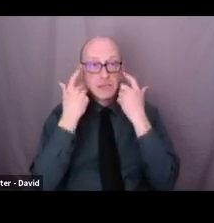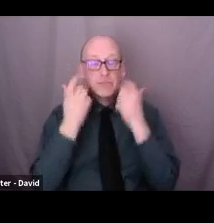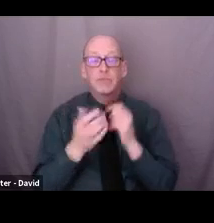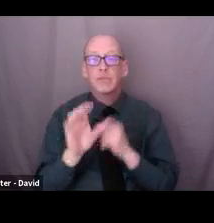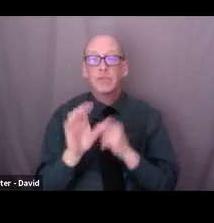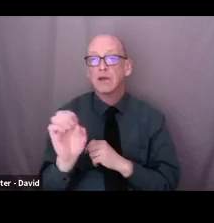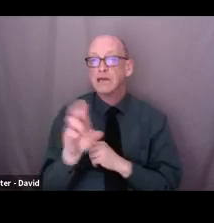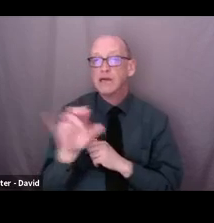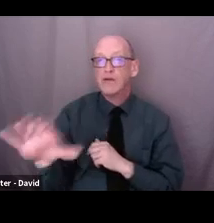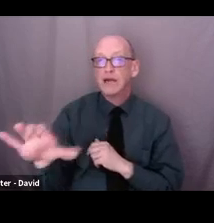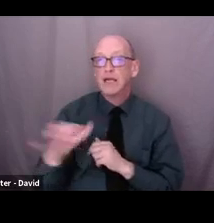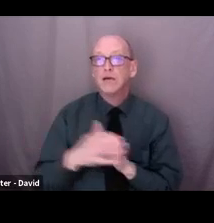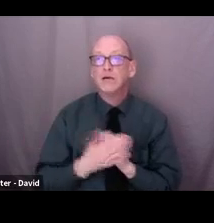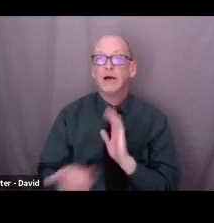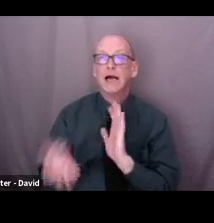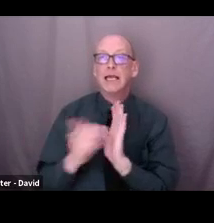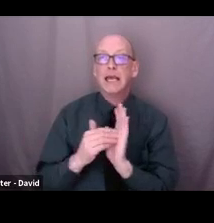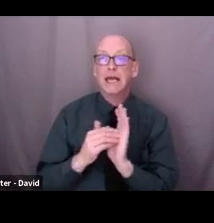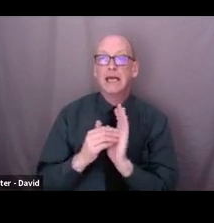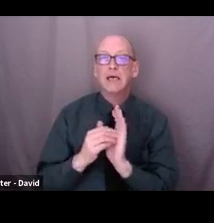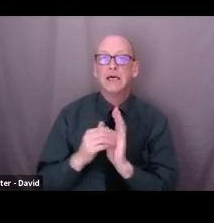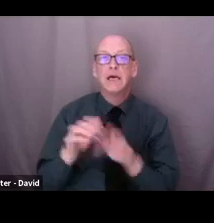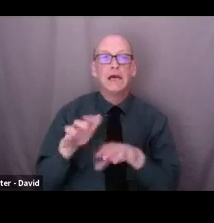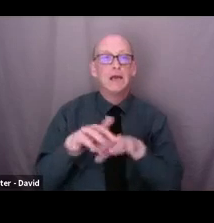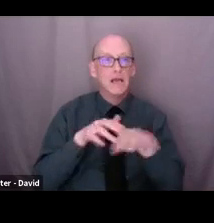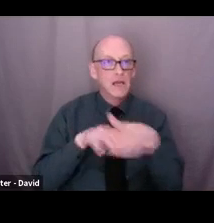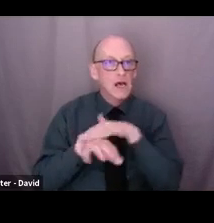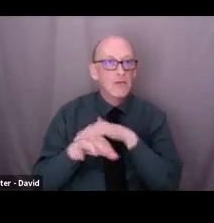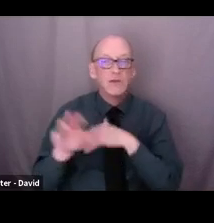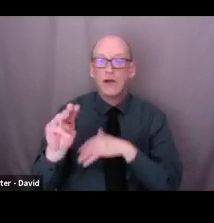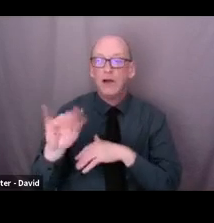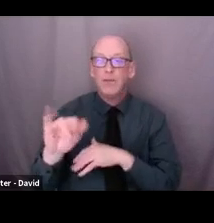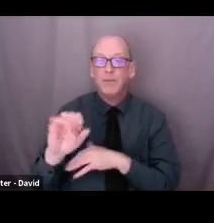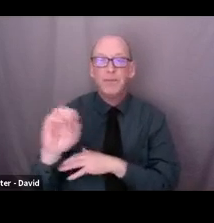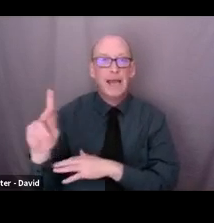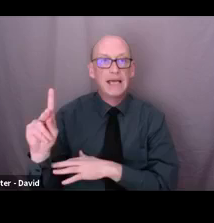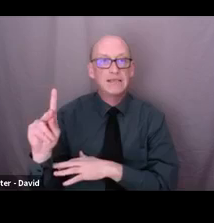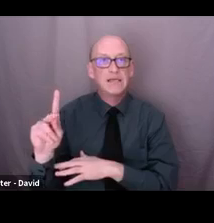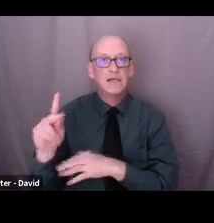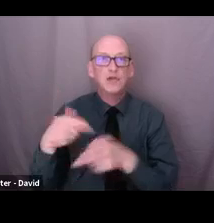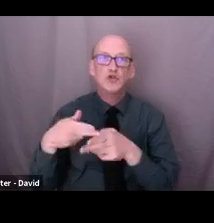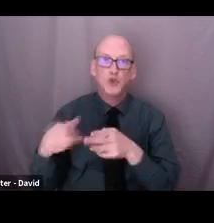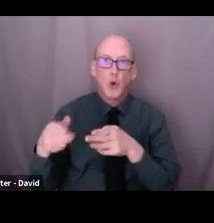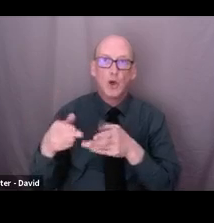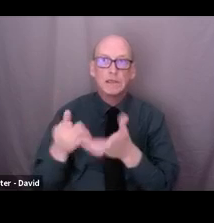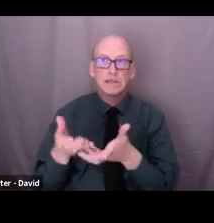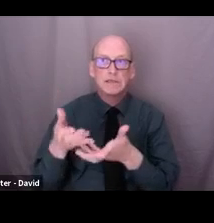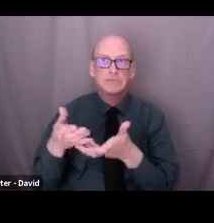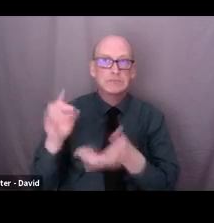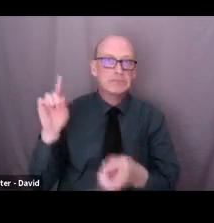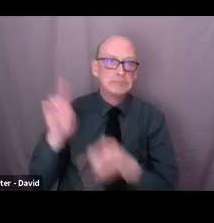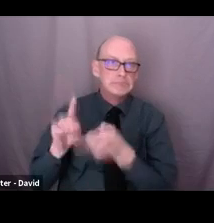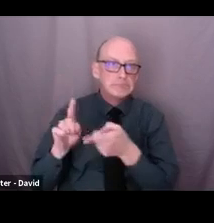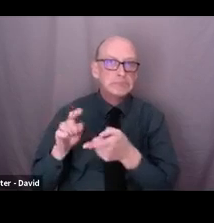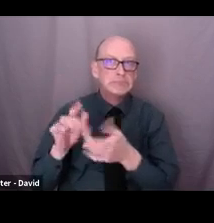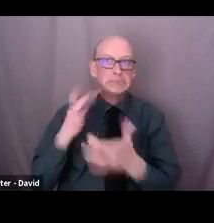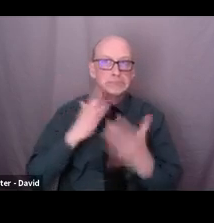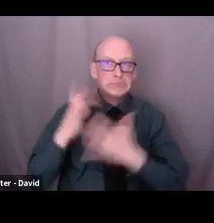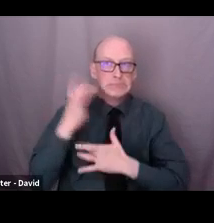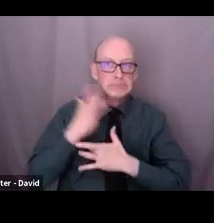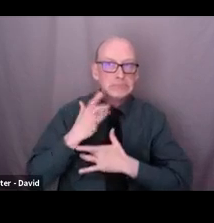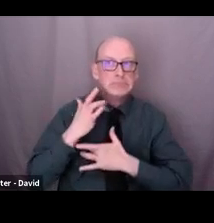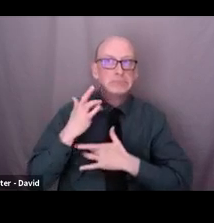again, those mask gloves are still in relatively short supply. As we go through the next weeks to